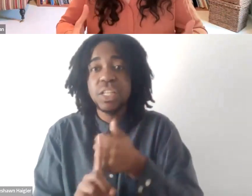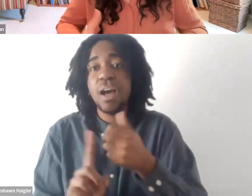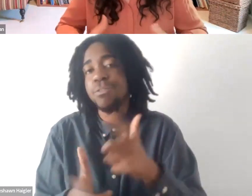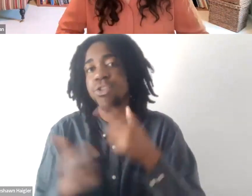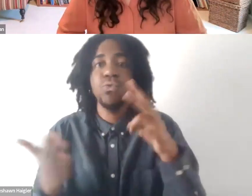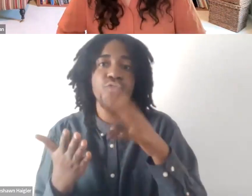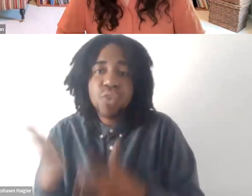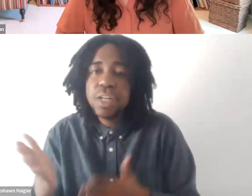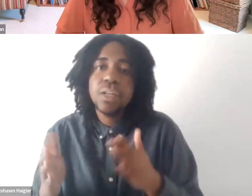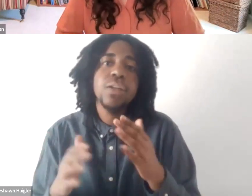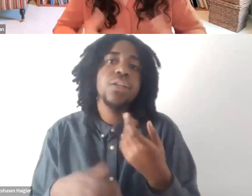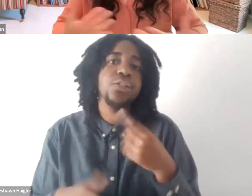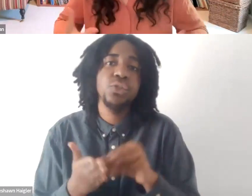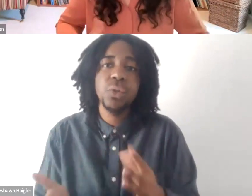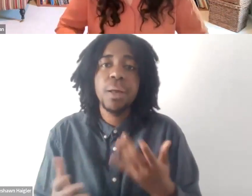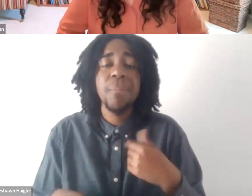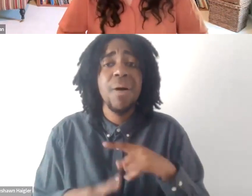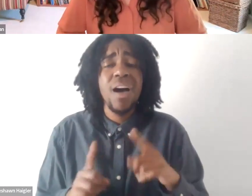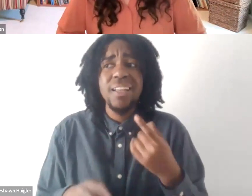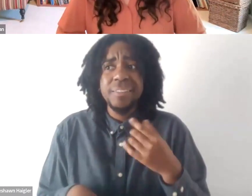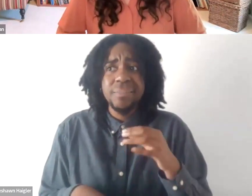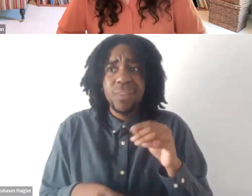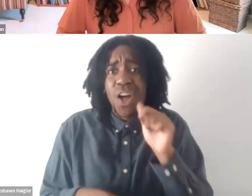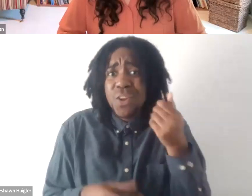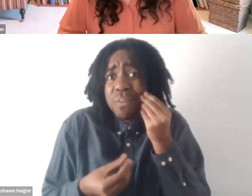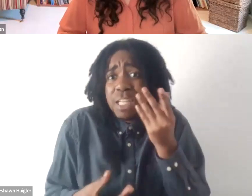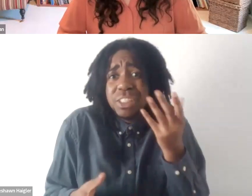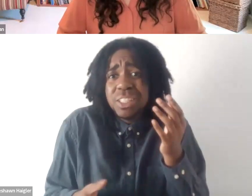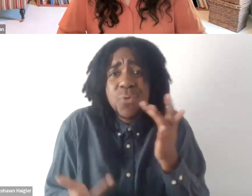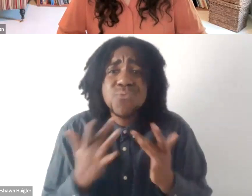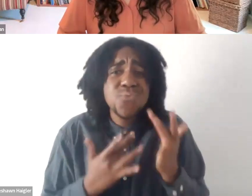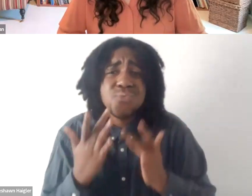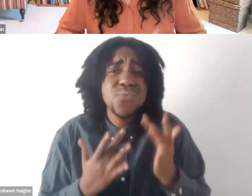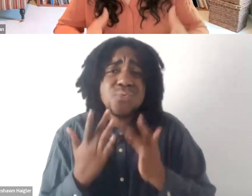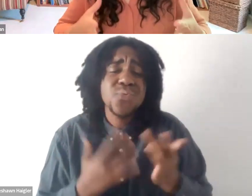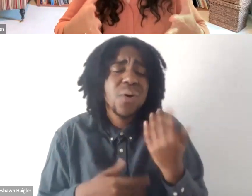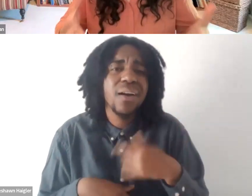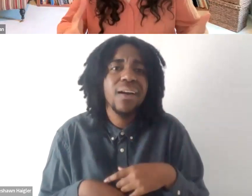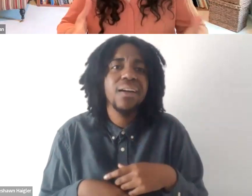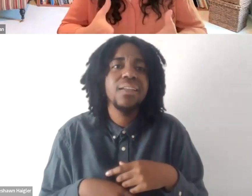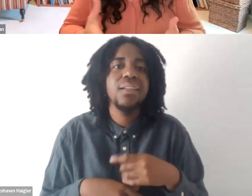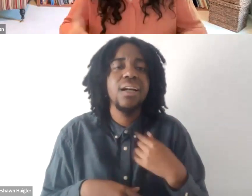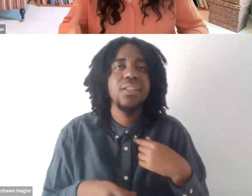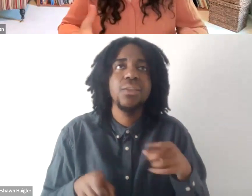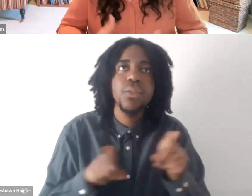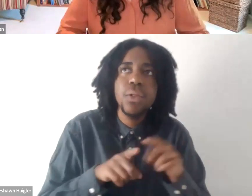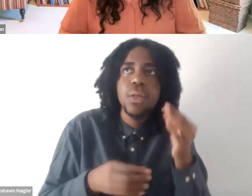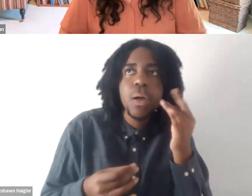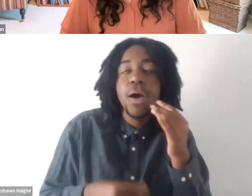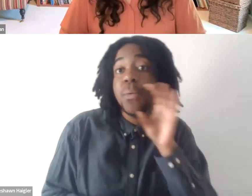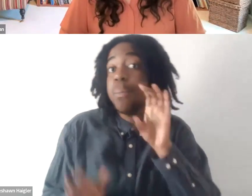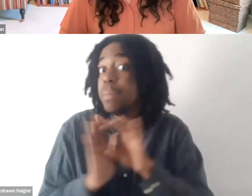apart from that, I was like, well, I don't know much about her. And then there was I also thought about, for a picture book, which is what I